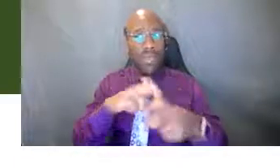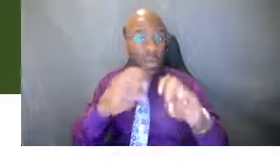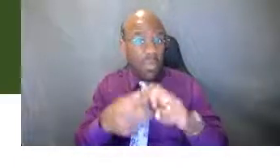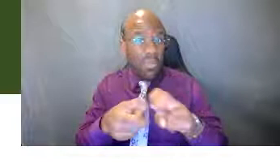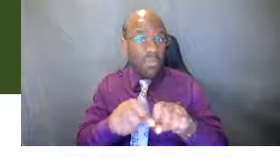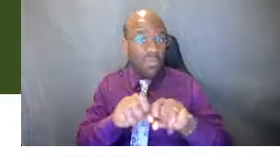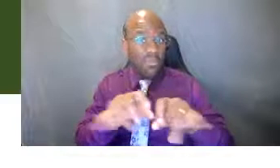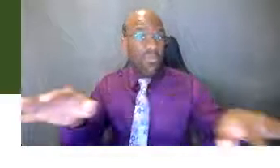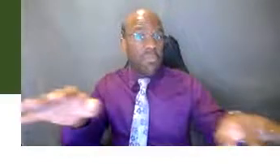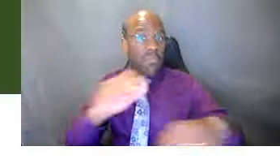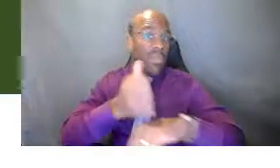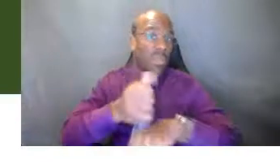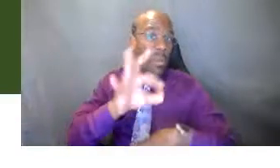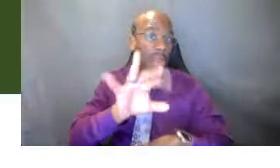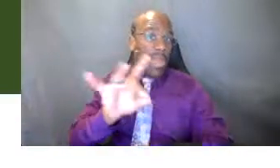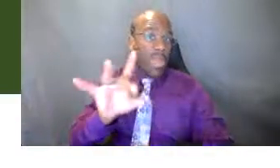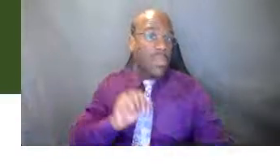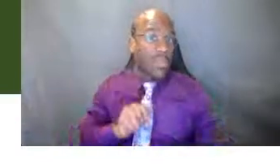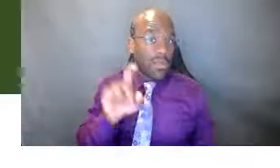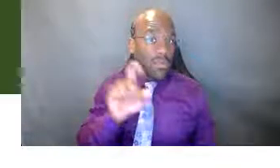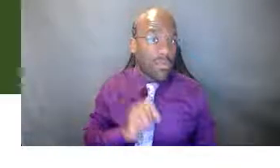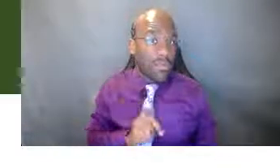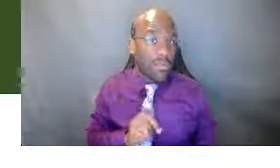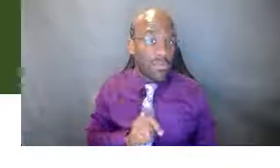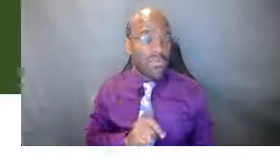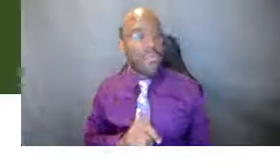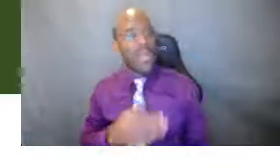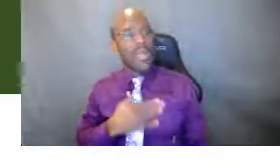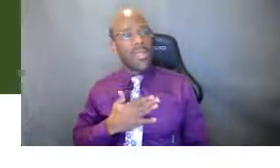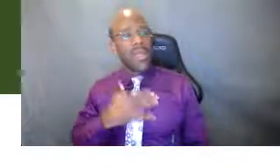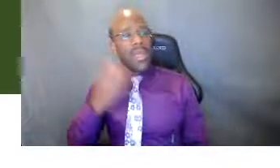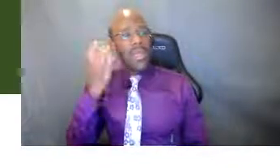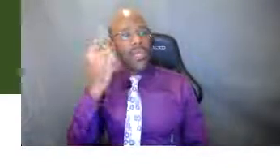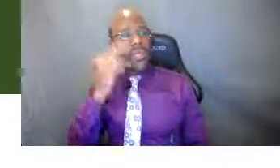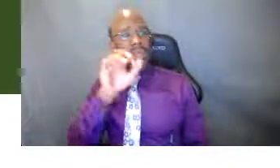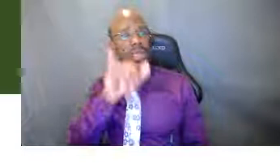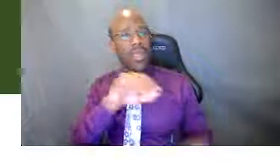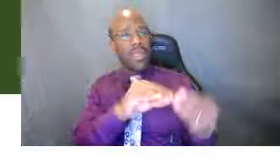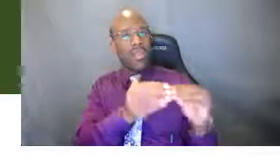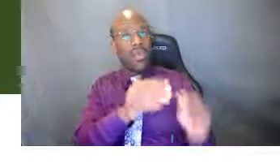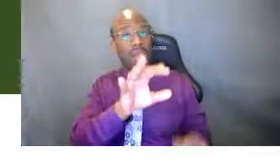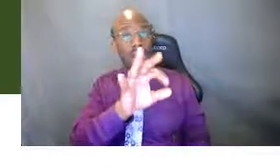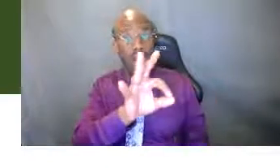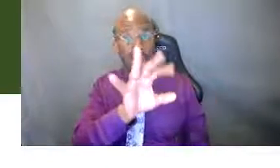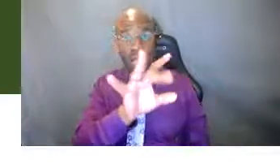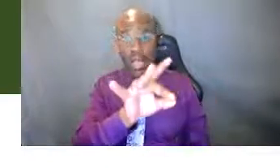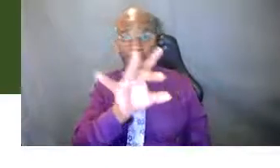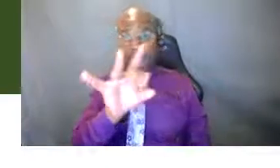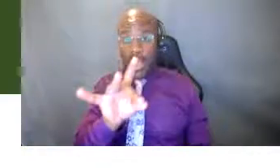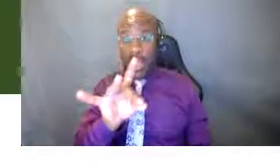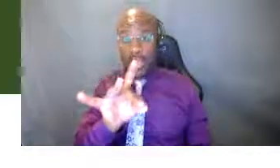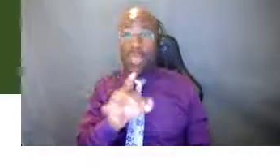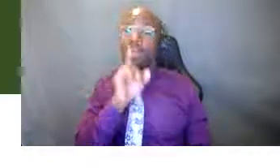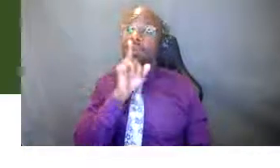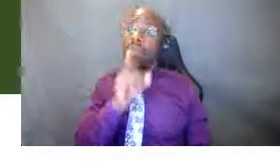Well, so my understanding of 988 is that it's actually a replacement